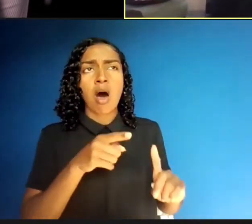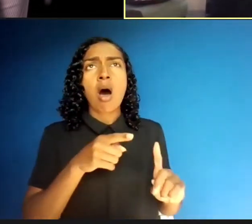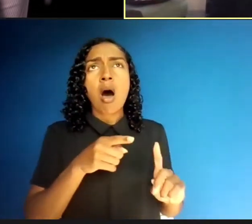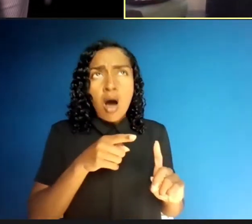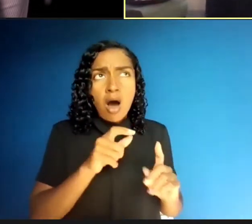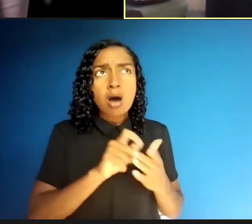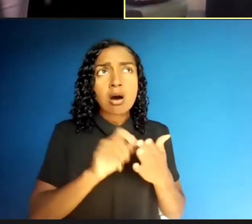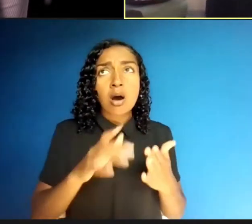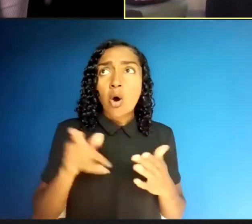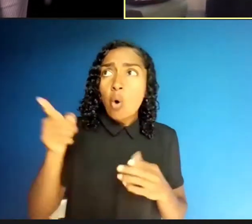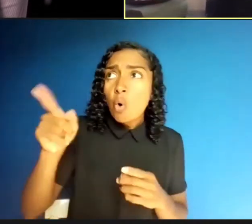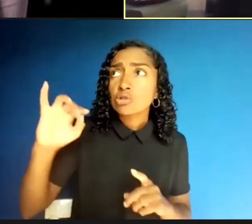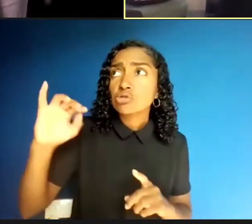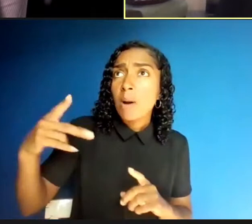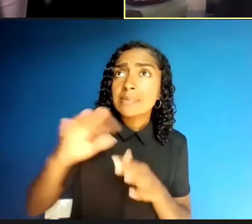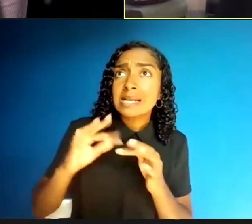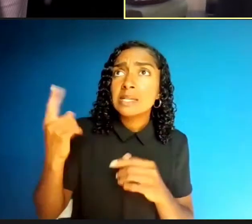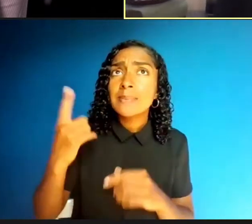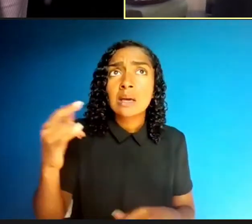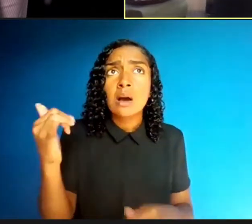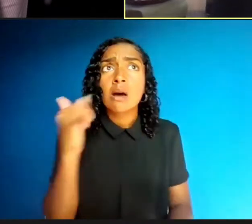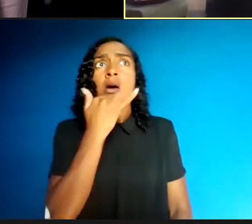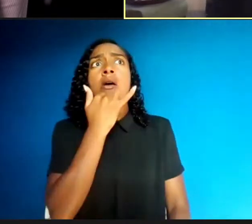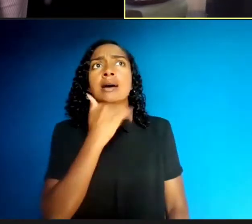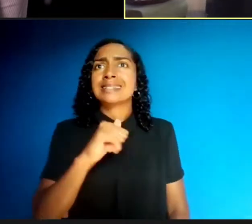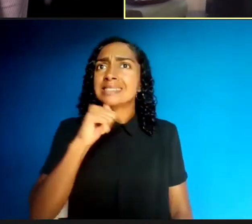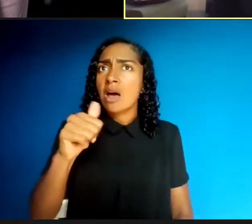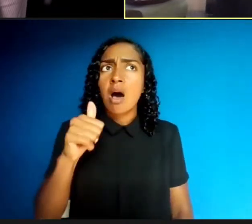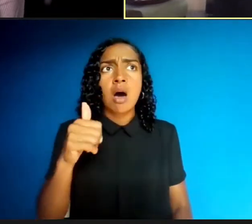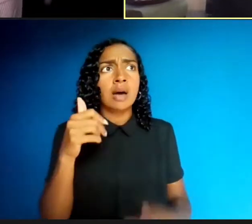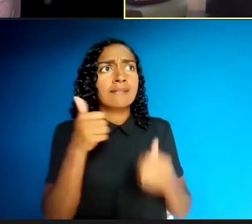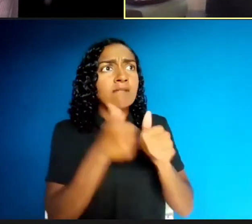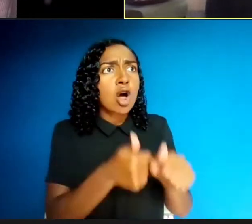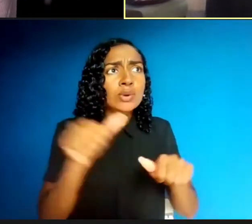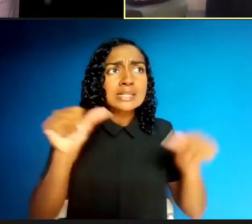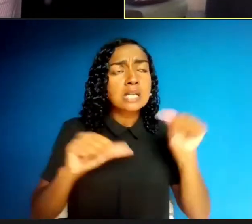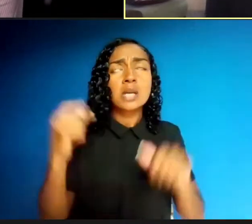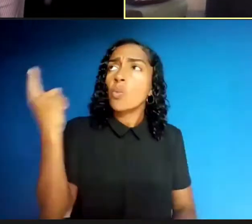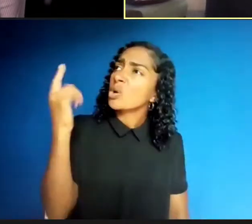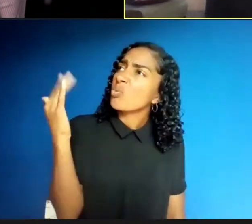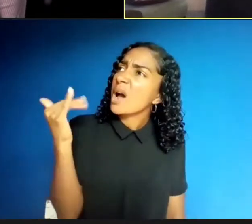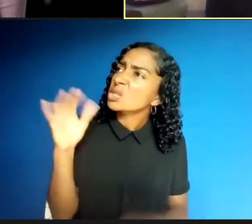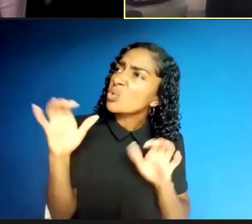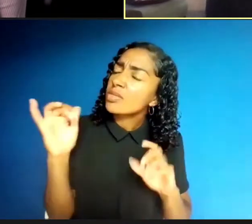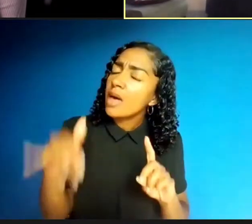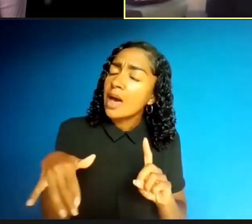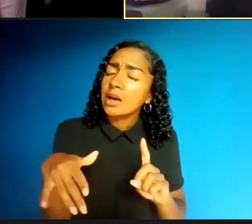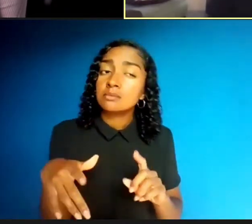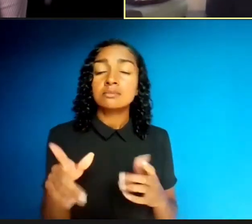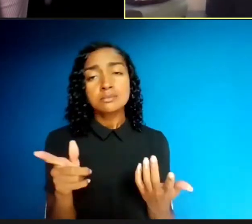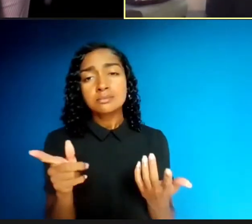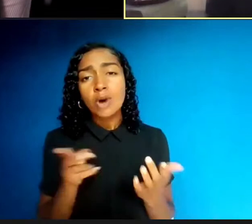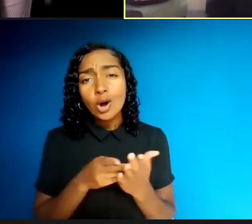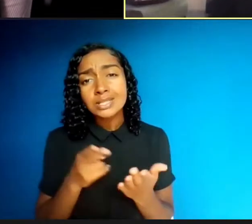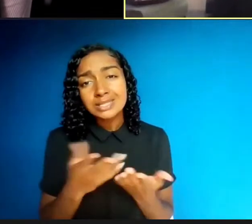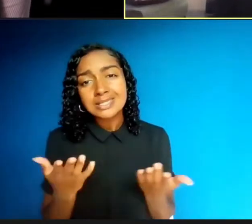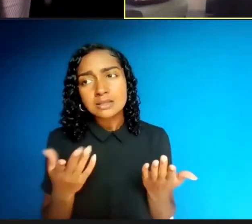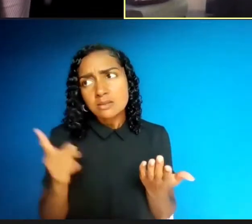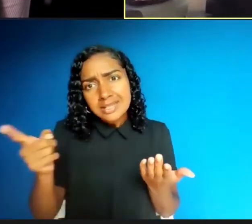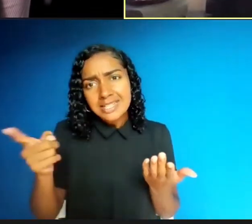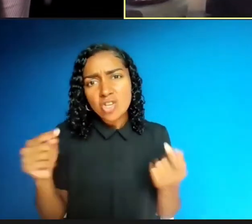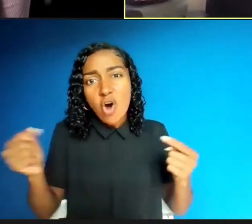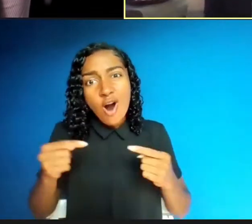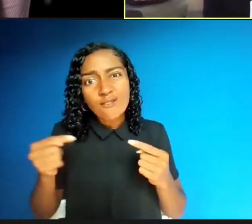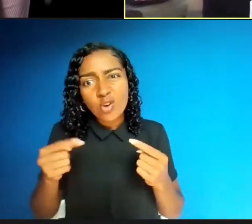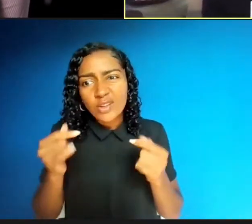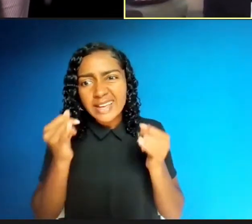wrong and anti-science. I wonder why he would do that. Because he's a harmful individual. And so